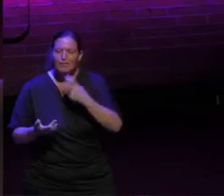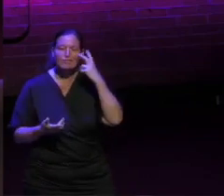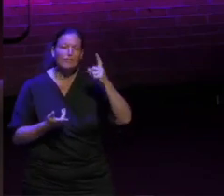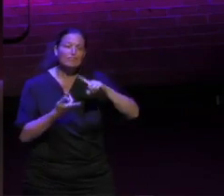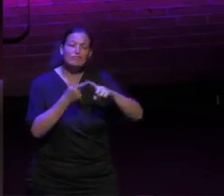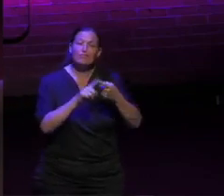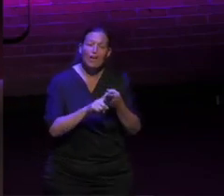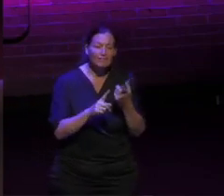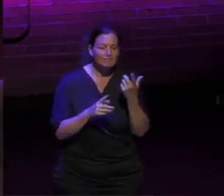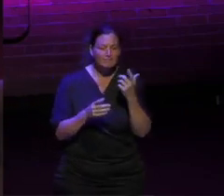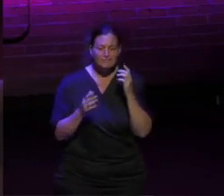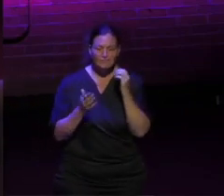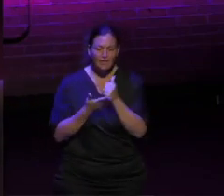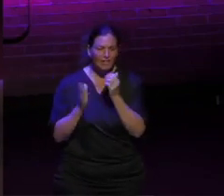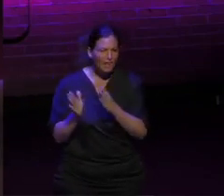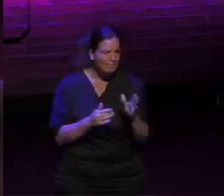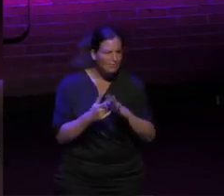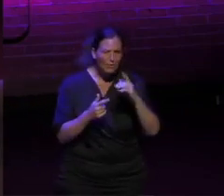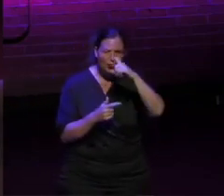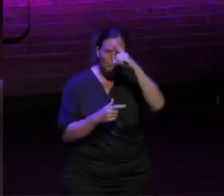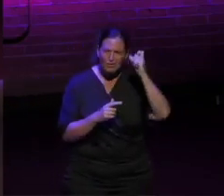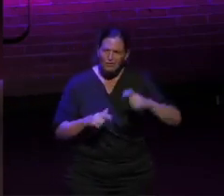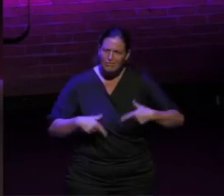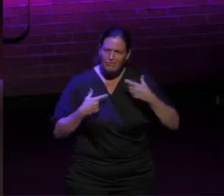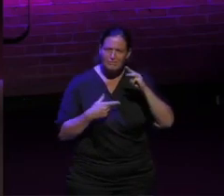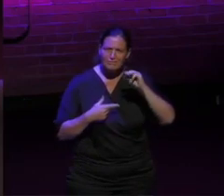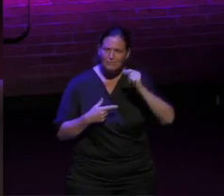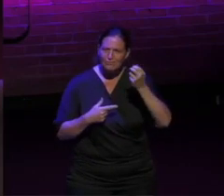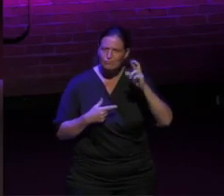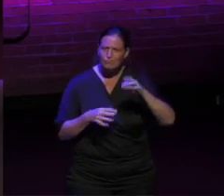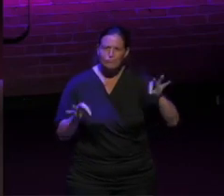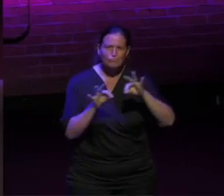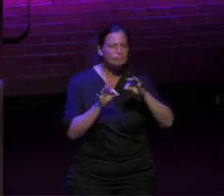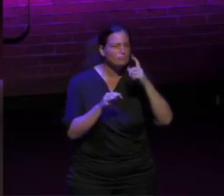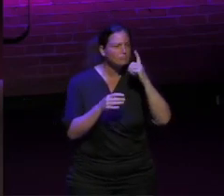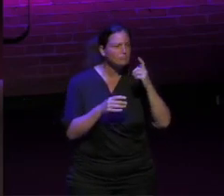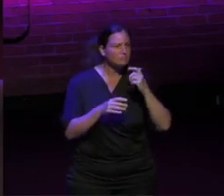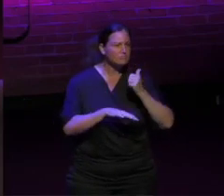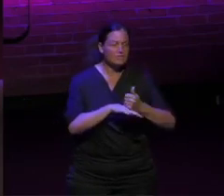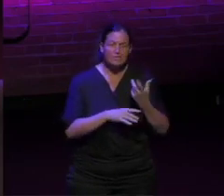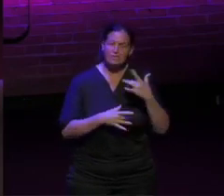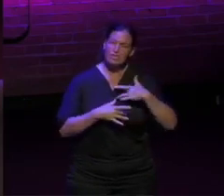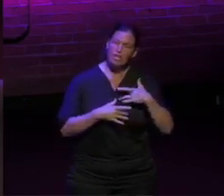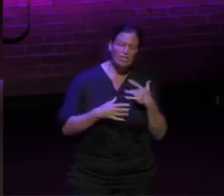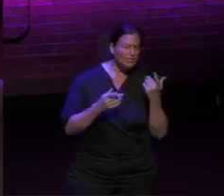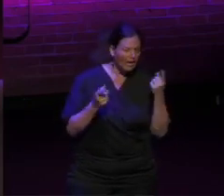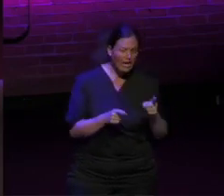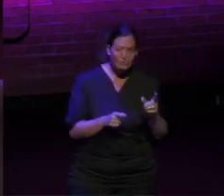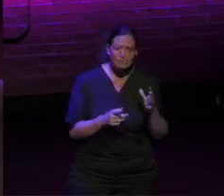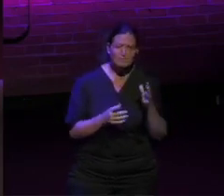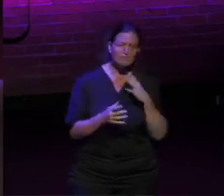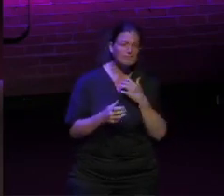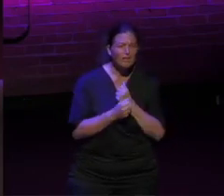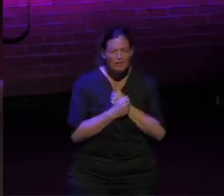who organized Black Lives Matter events, and the love that was in their heart, even though things were awful, the